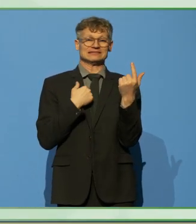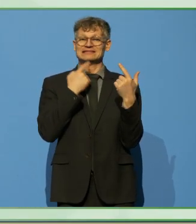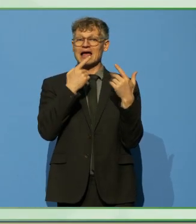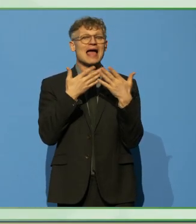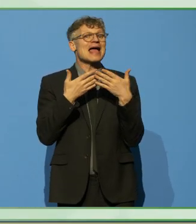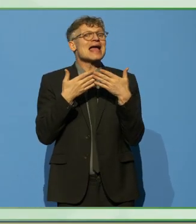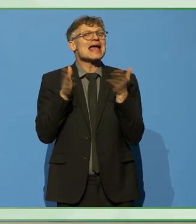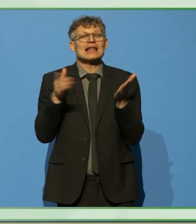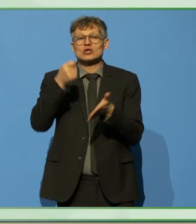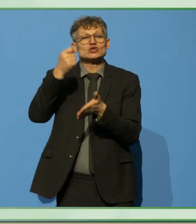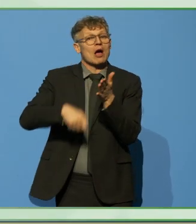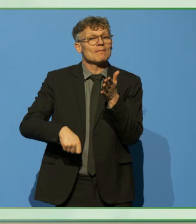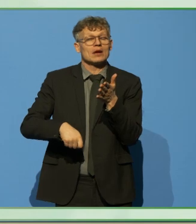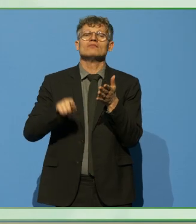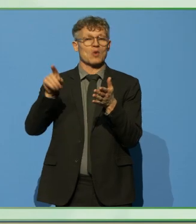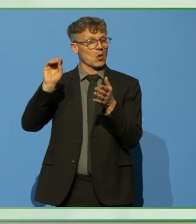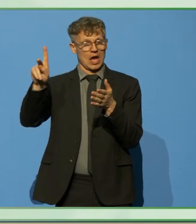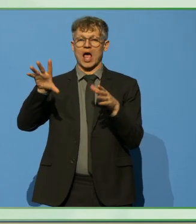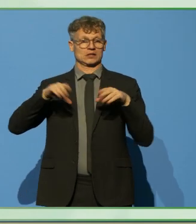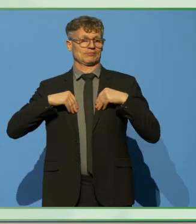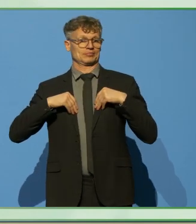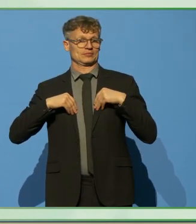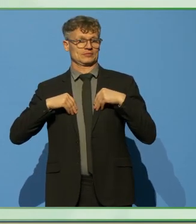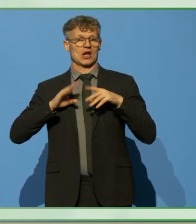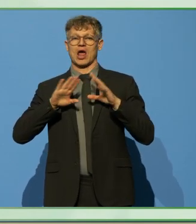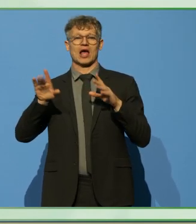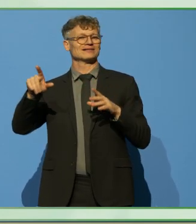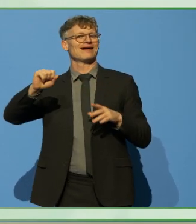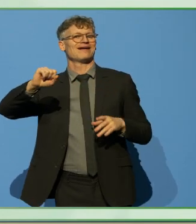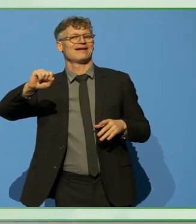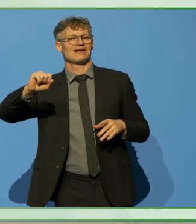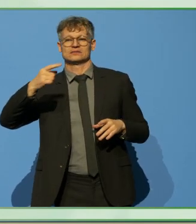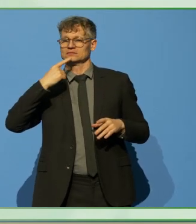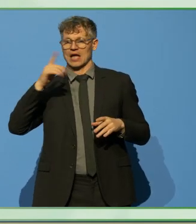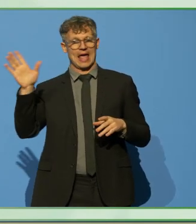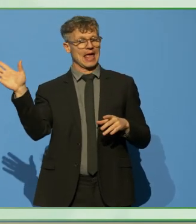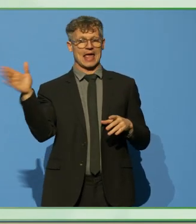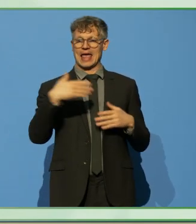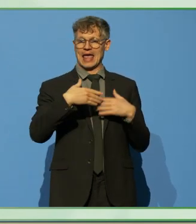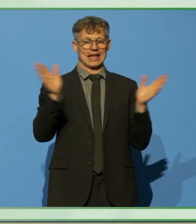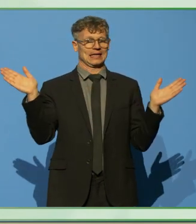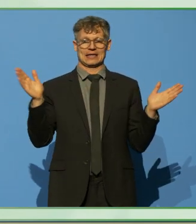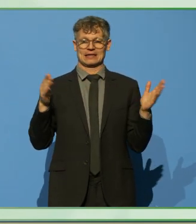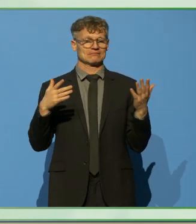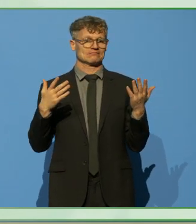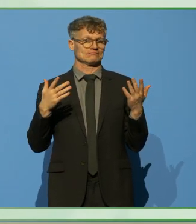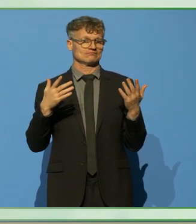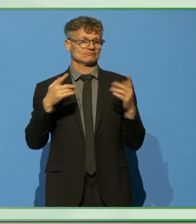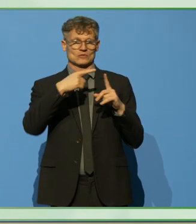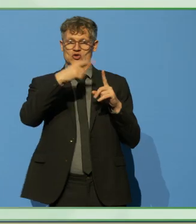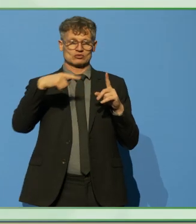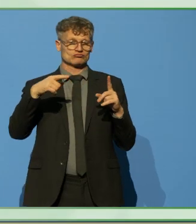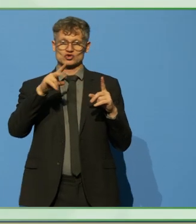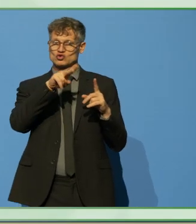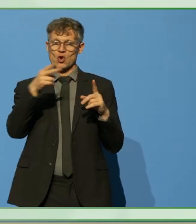or an e-commerce shop, you can pay with the Digital Euro across Europe. So that would really allow you to have